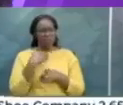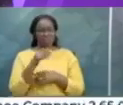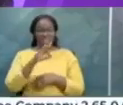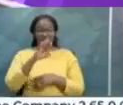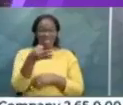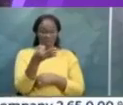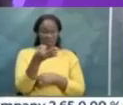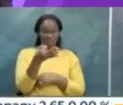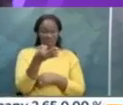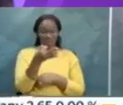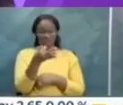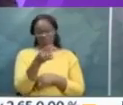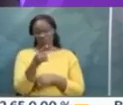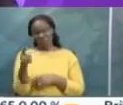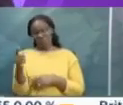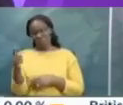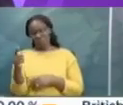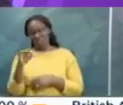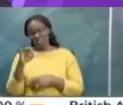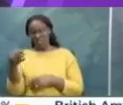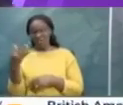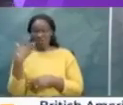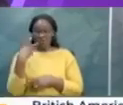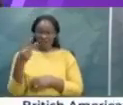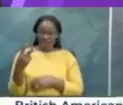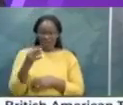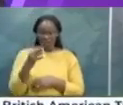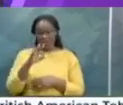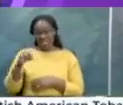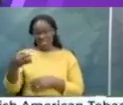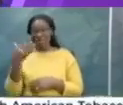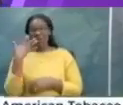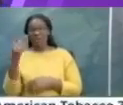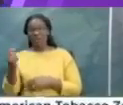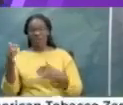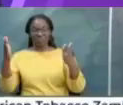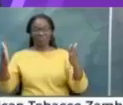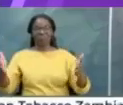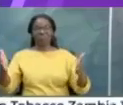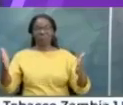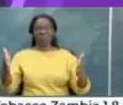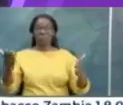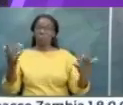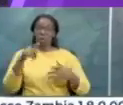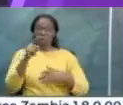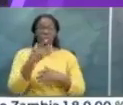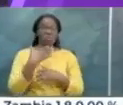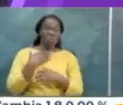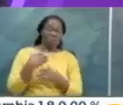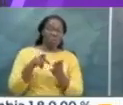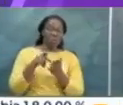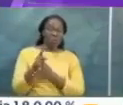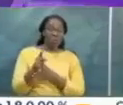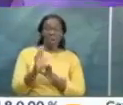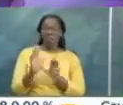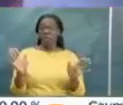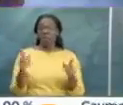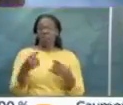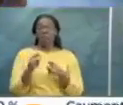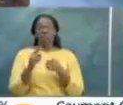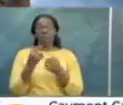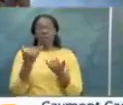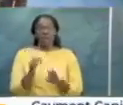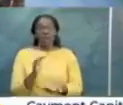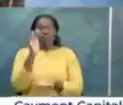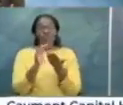3,000, 3,200, 3,500, depending on where also you're living and able to actually go to. So it has been reduced